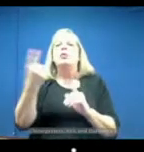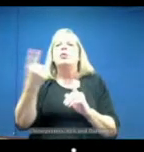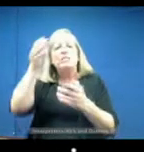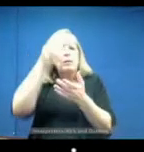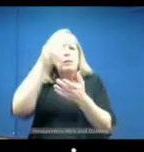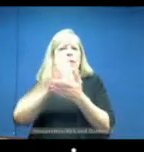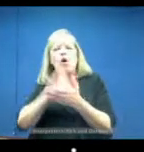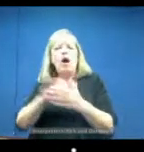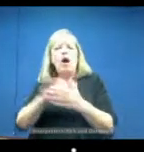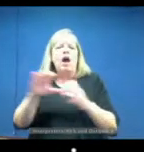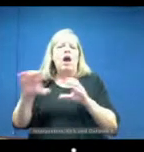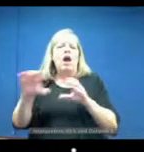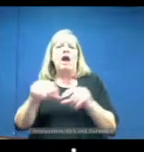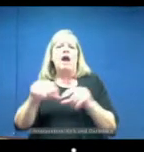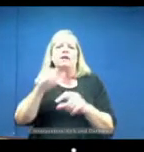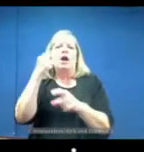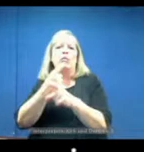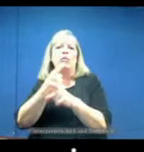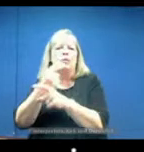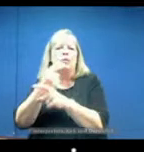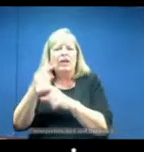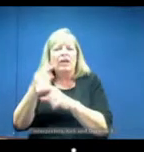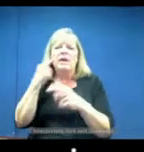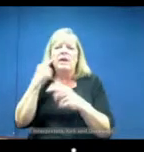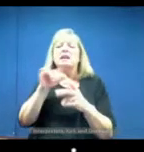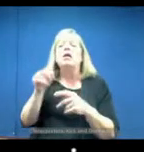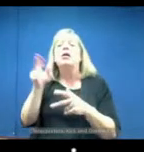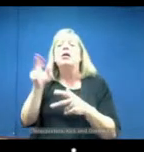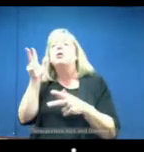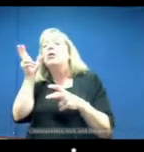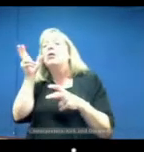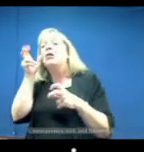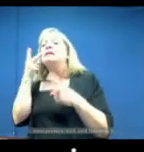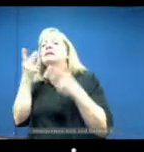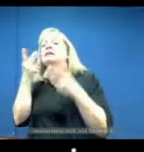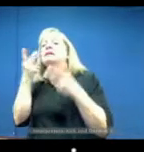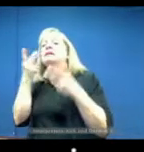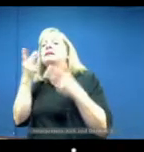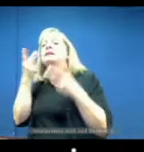overseeing the kitchen or this conversation of the other spouse.